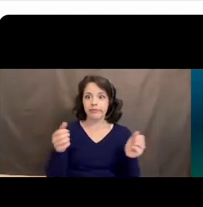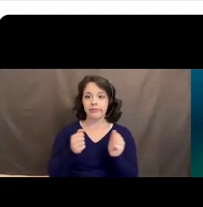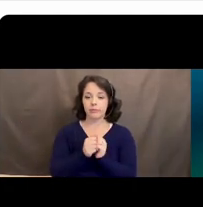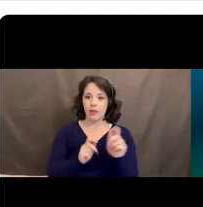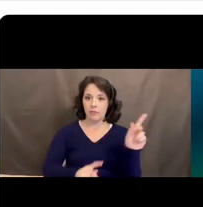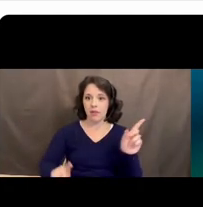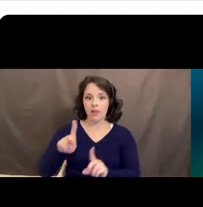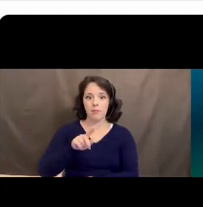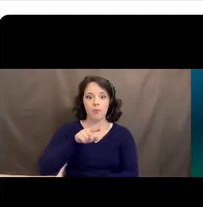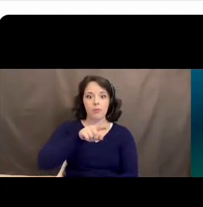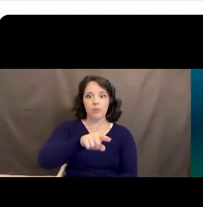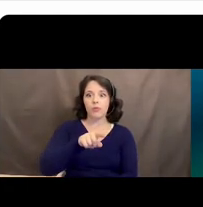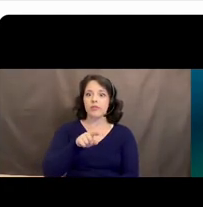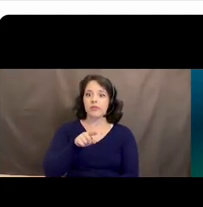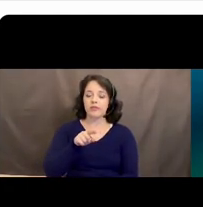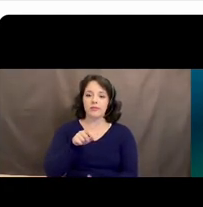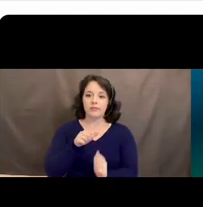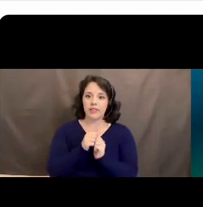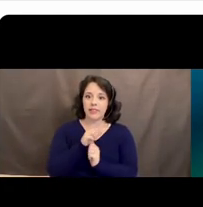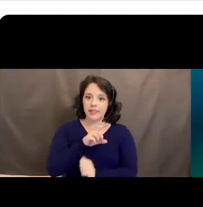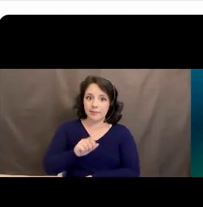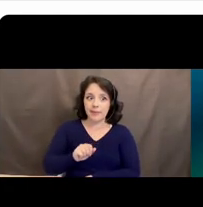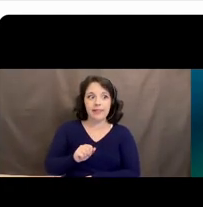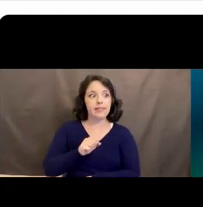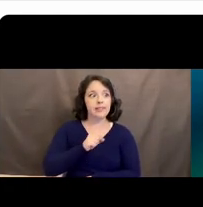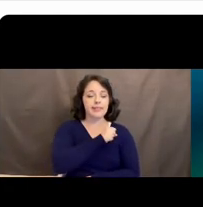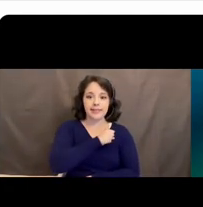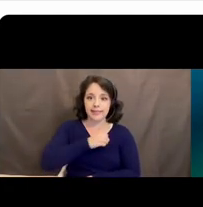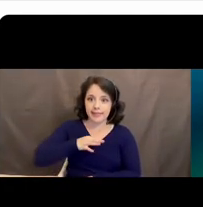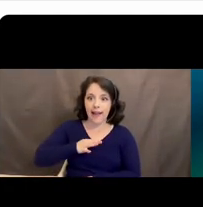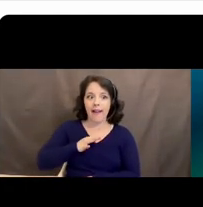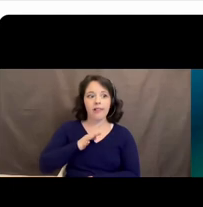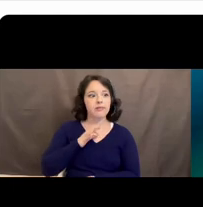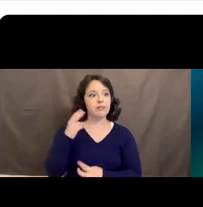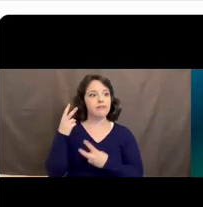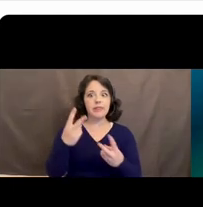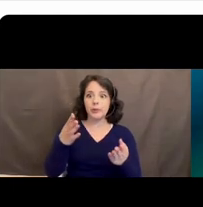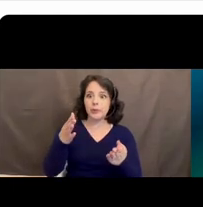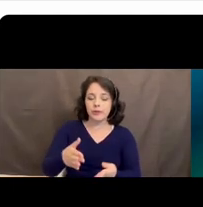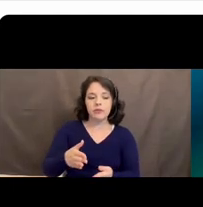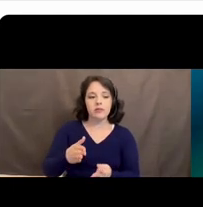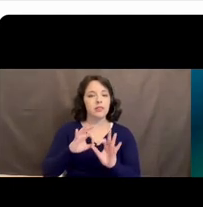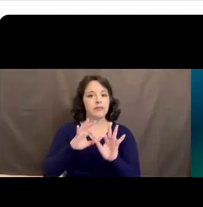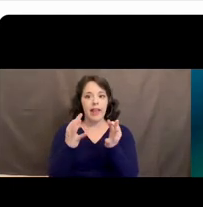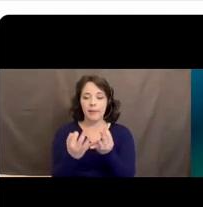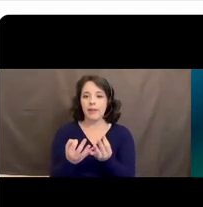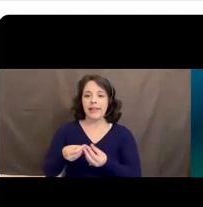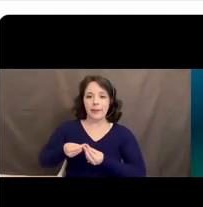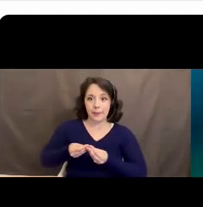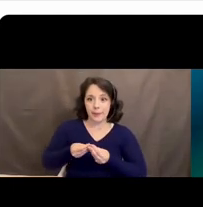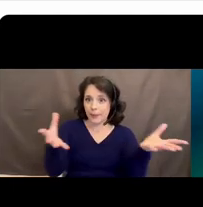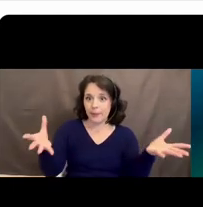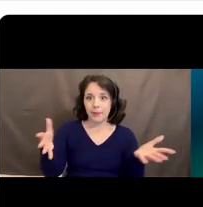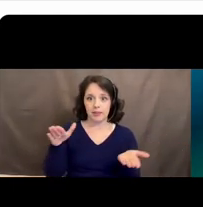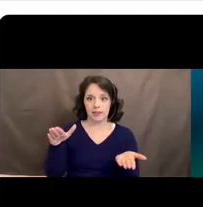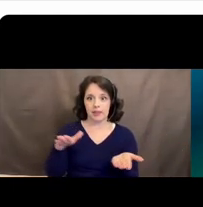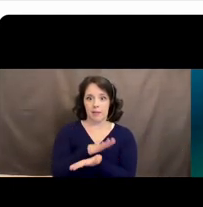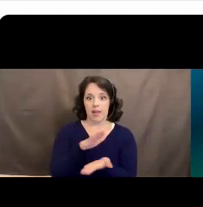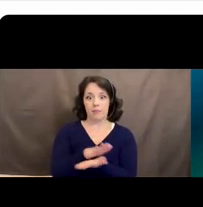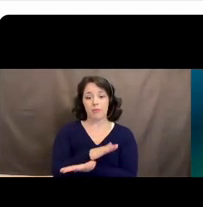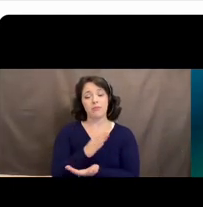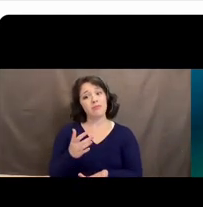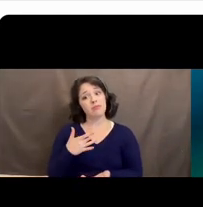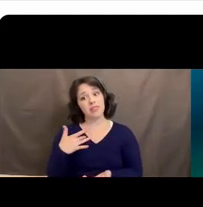family members, visitors, the staff members. As you know, many disabilities are invisible, and